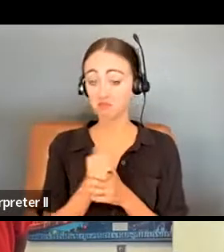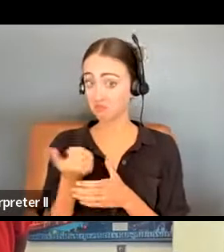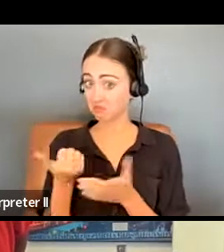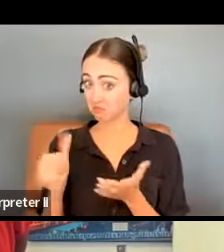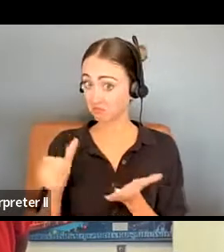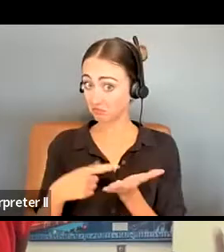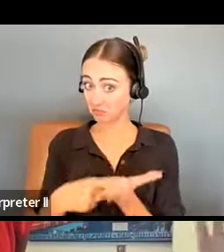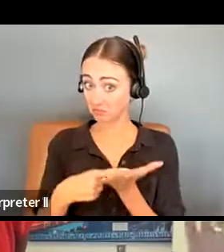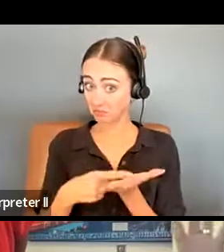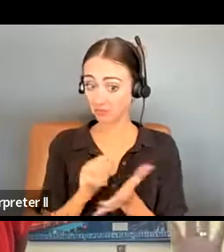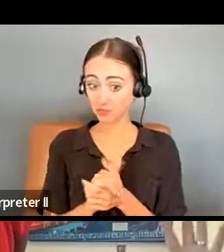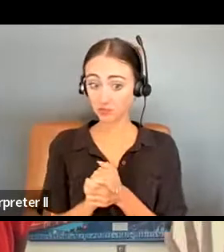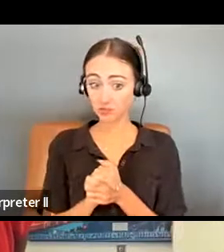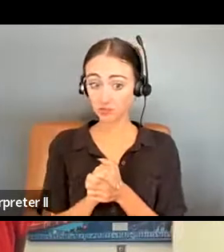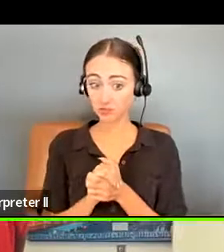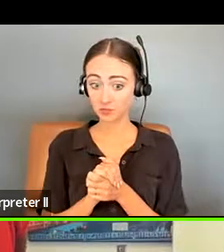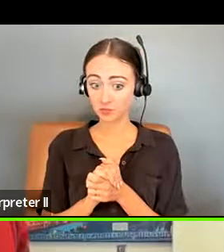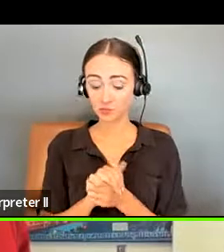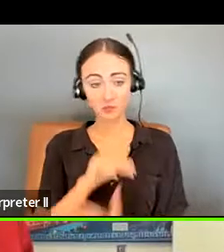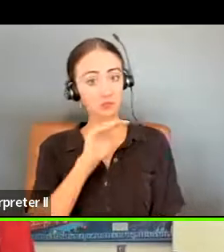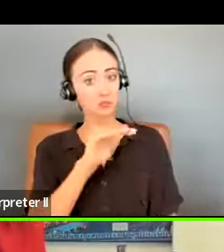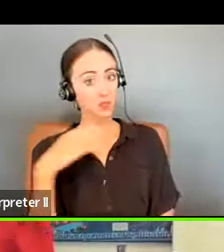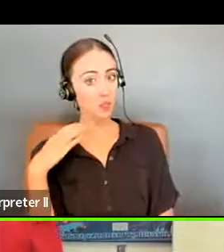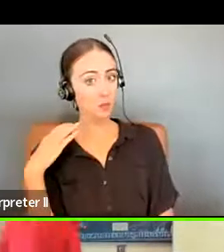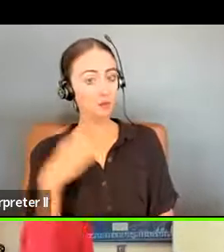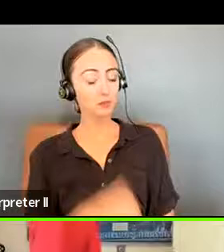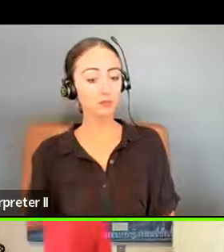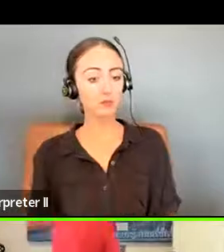discussion? Mr. Chairman. Mr. Chairman.